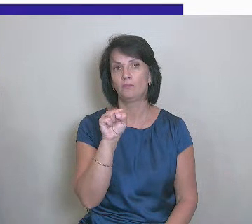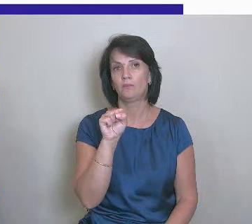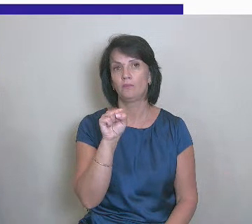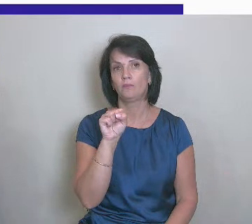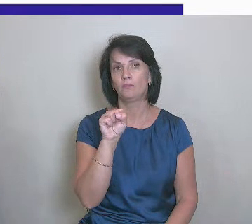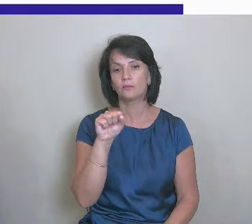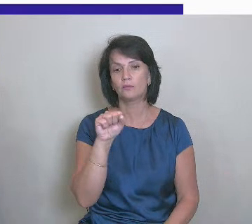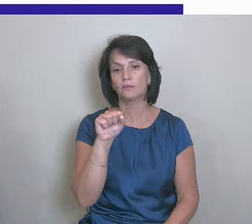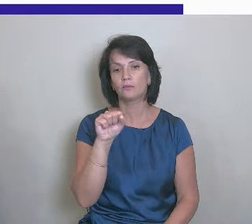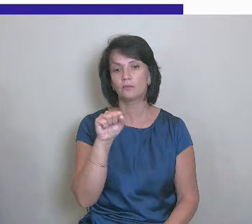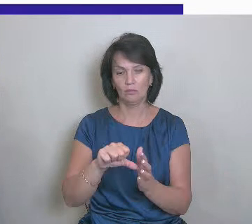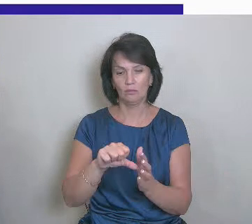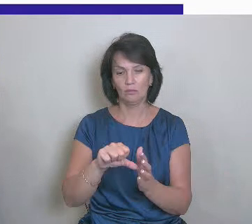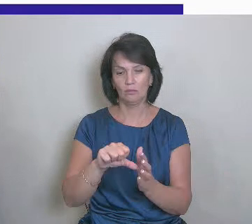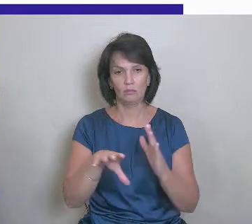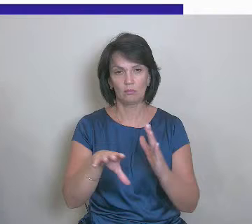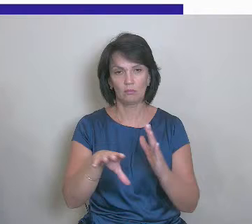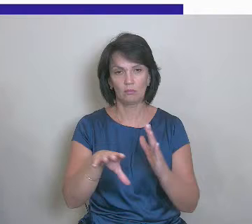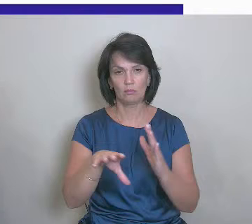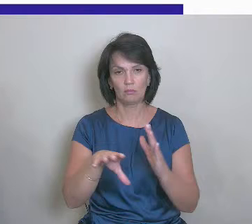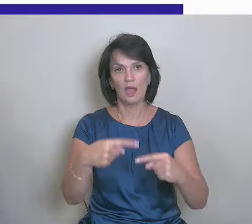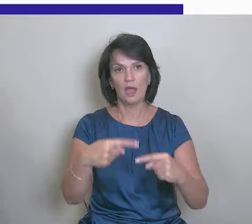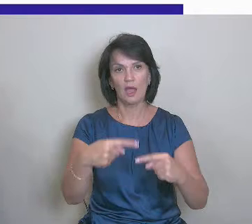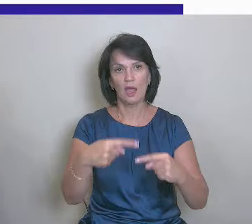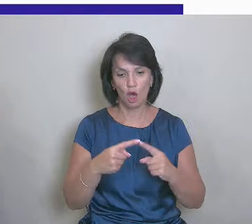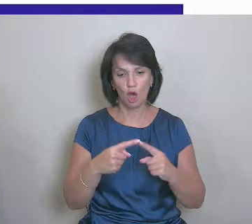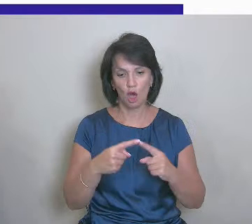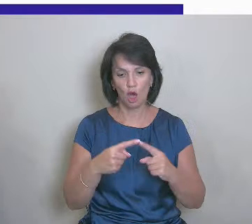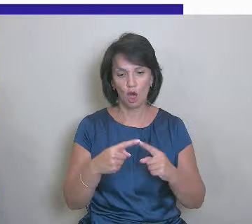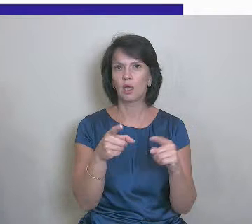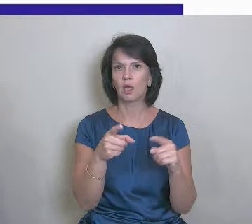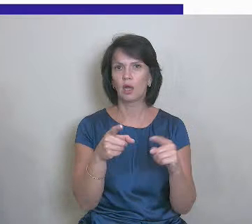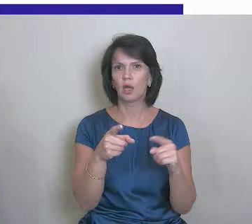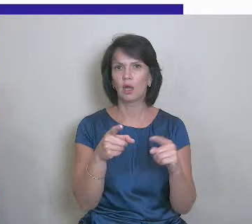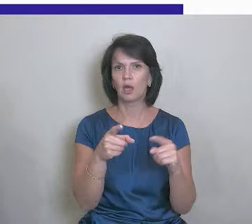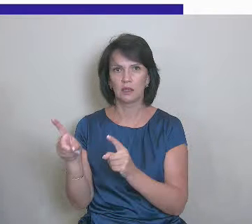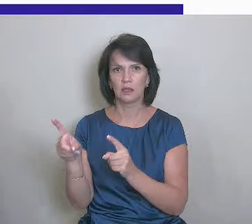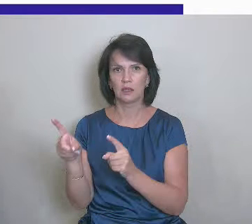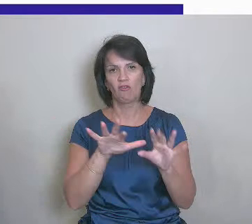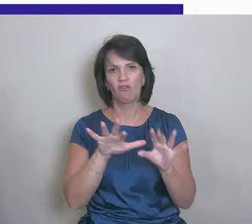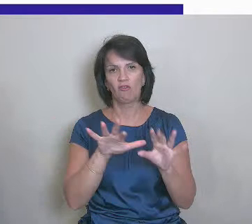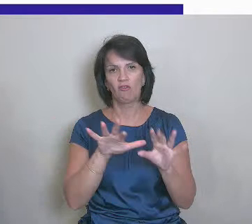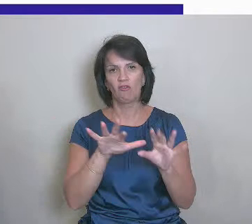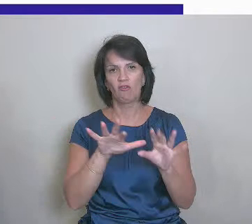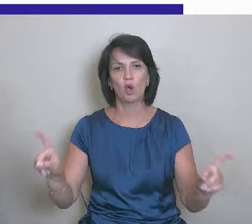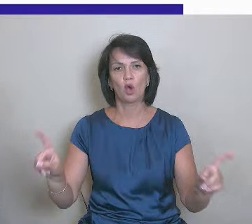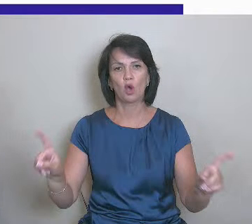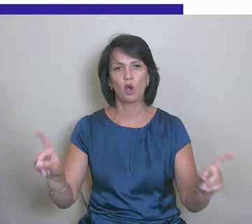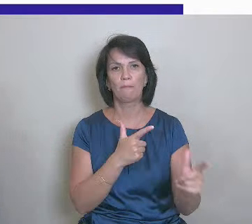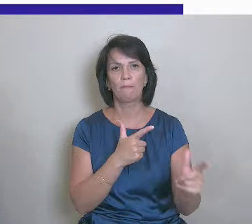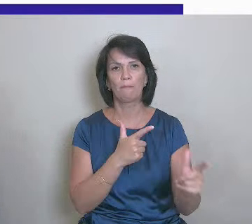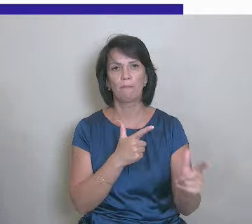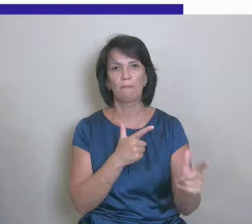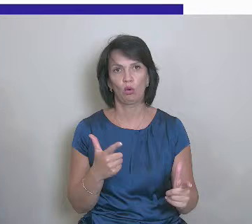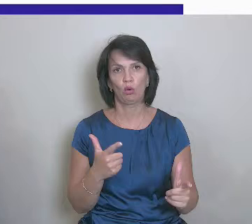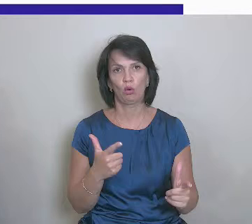territorial commissions and district commissions that